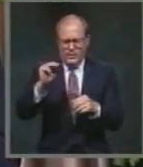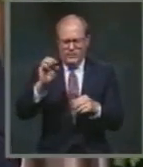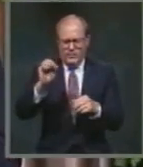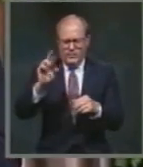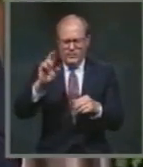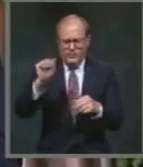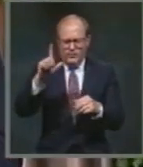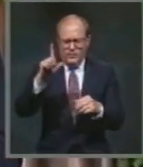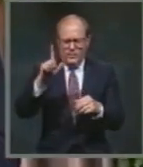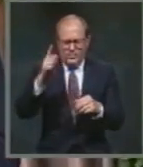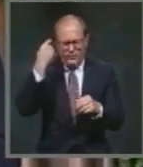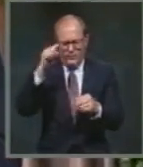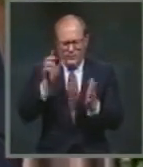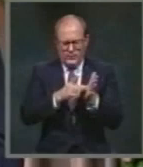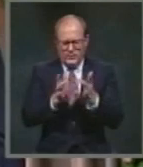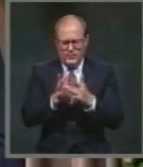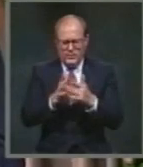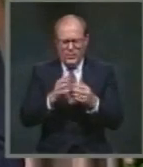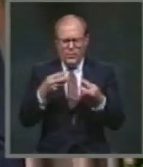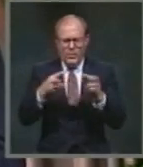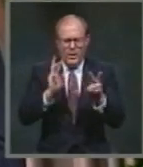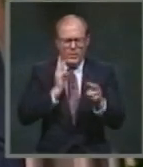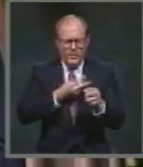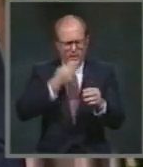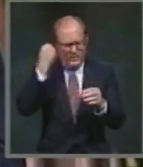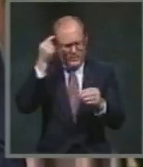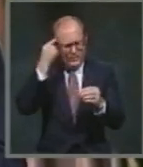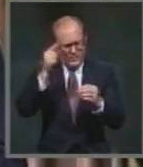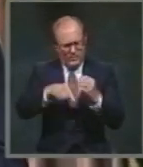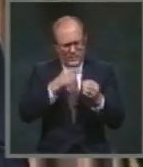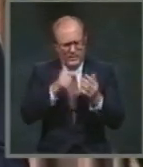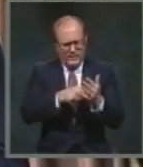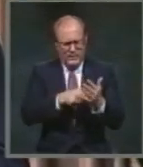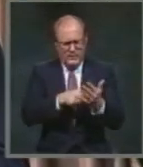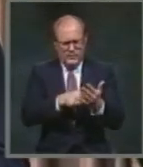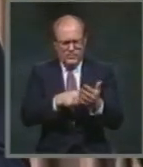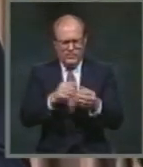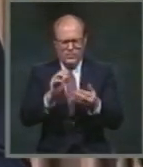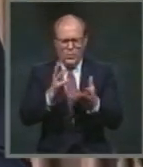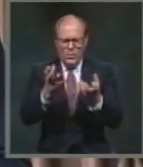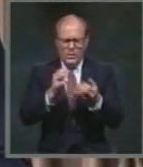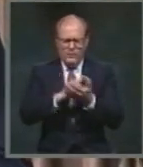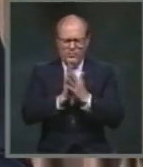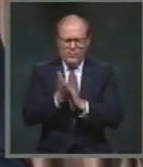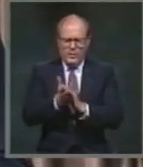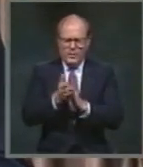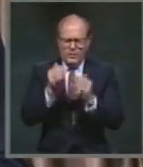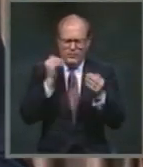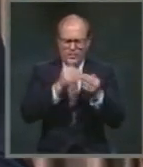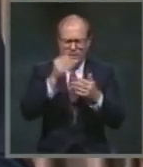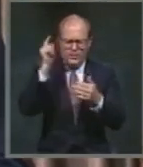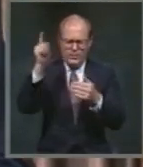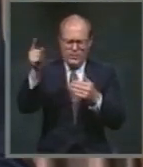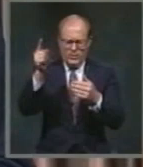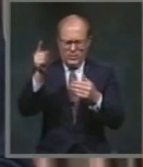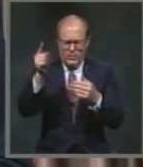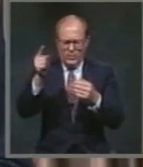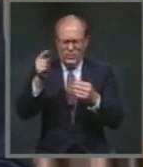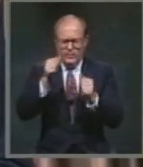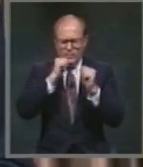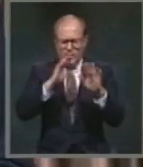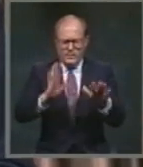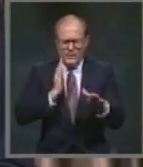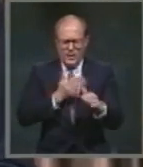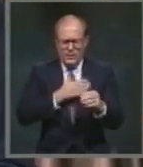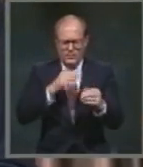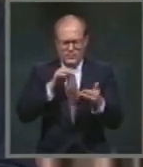for himself. And as we think about it today, we pray that we'll be drawn closer to him and closer to thee. Bless our study today